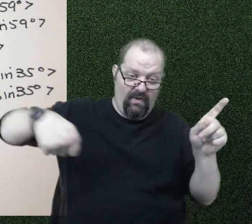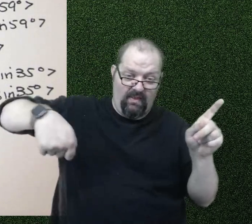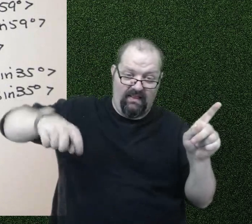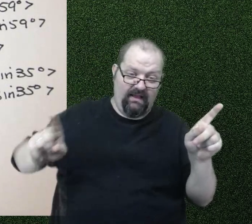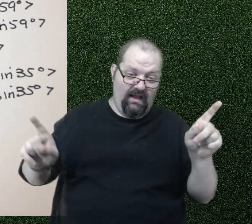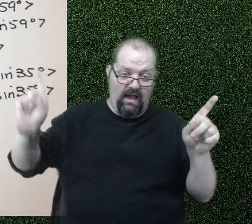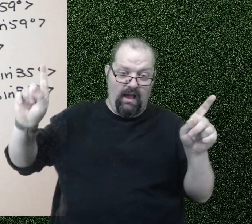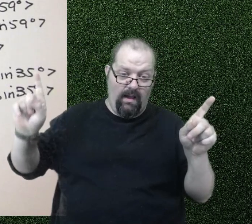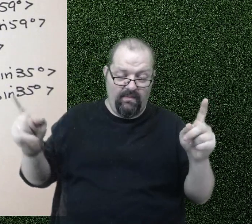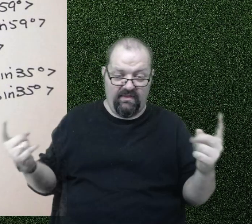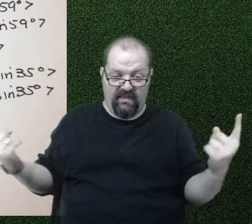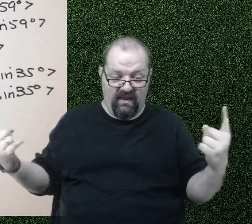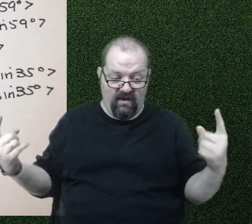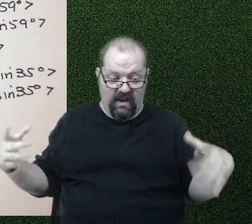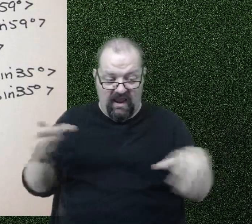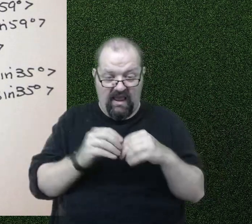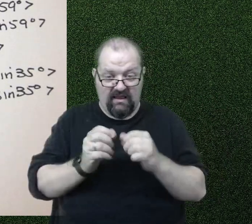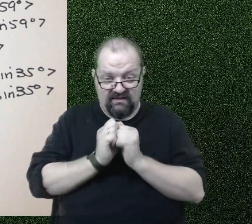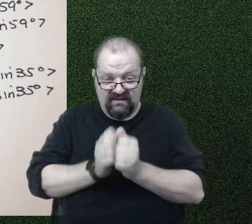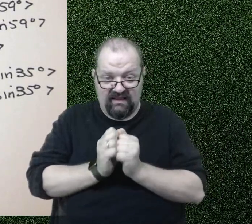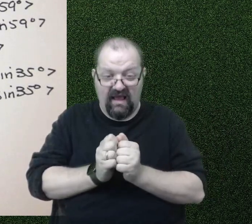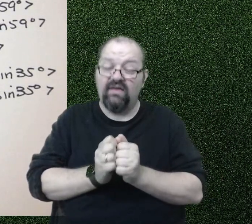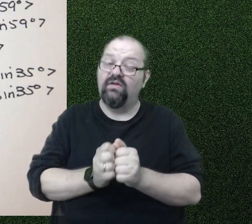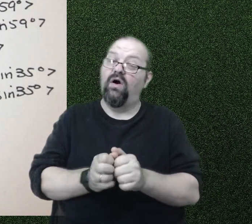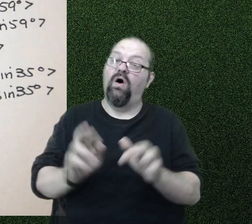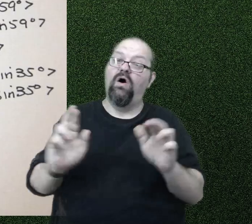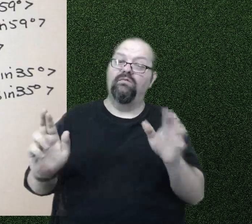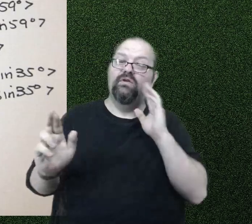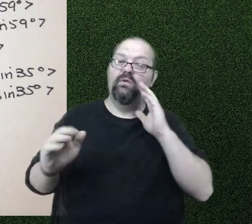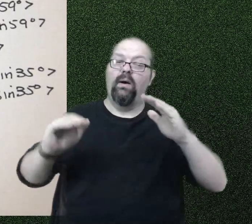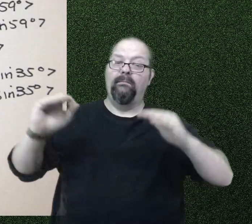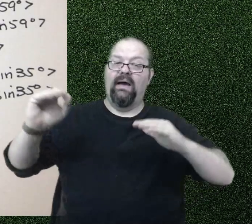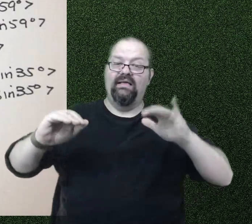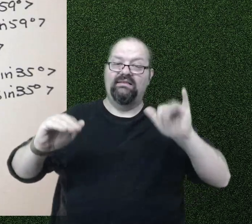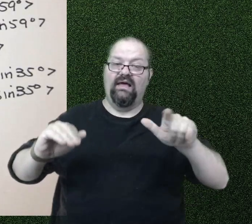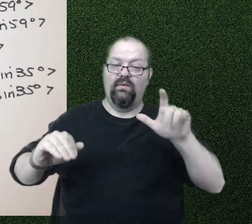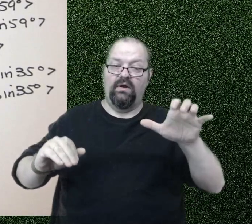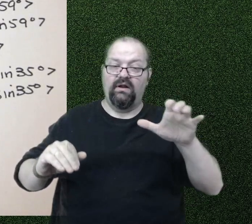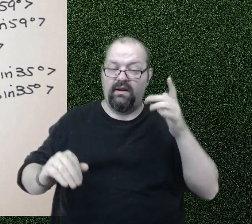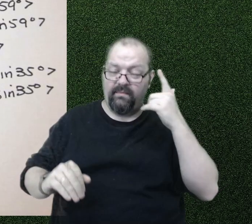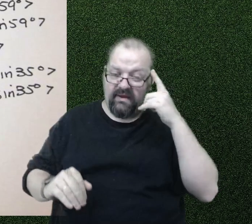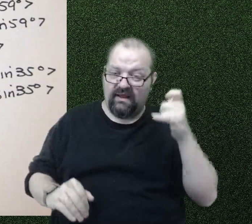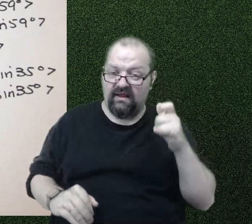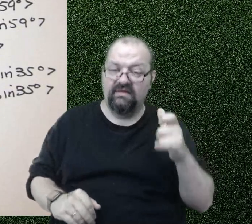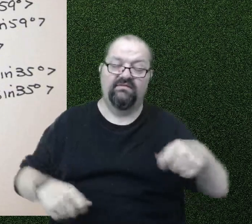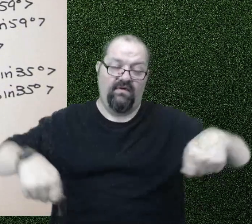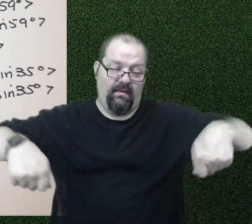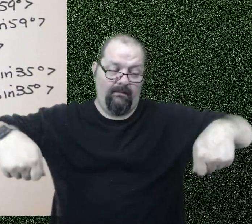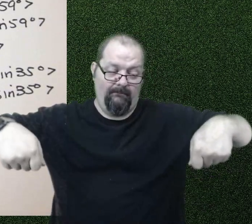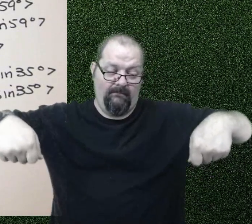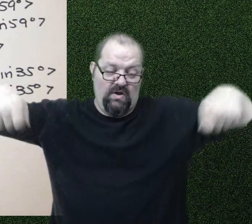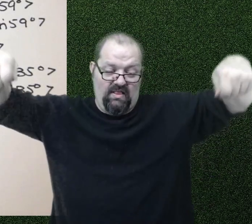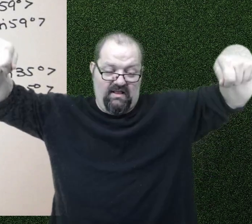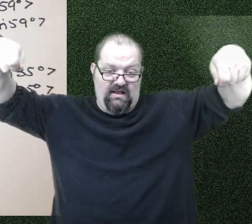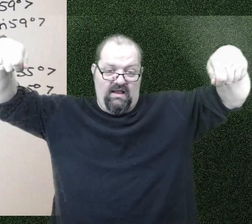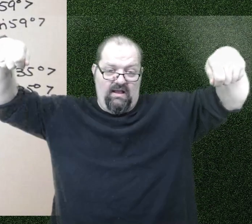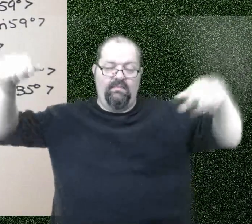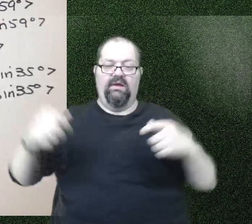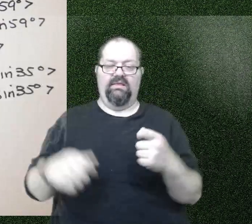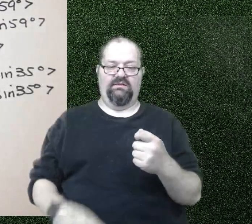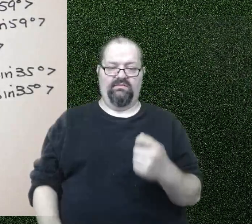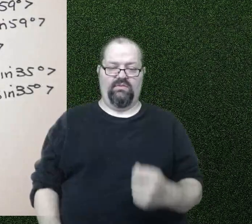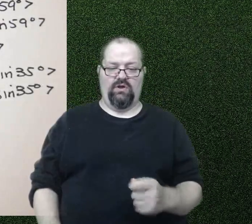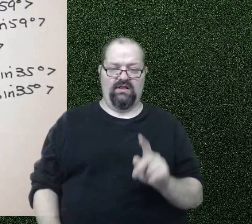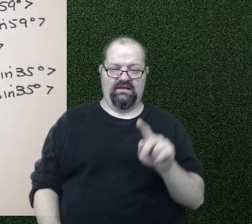when I add those two together, it better balance this 100, because if I'm pulling up like this and pulling down like that and things not